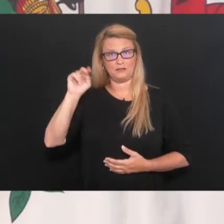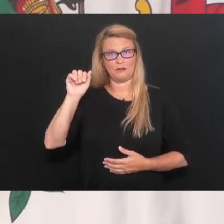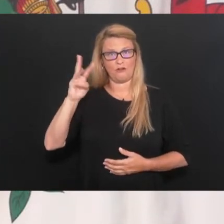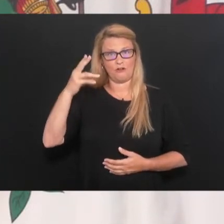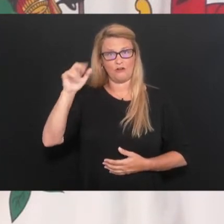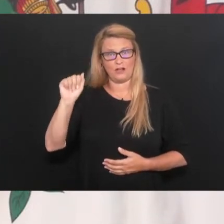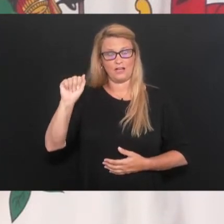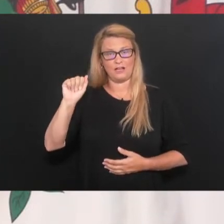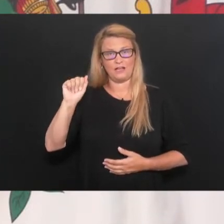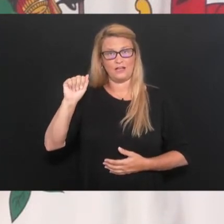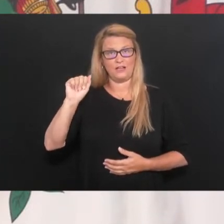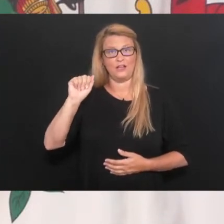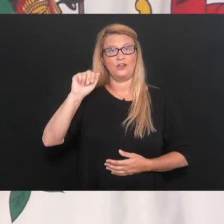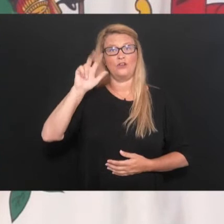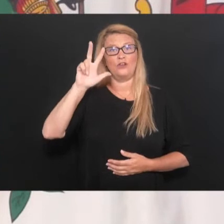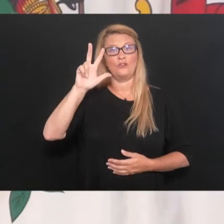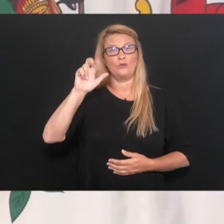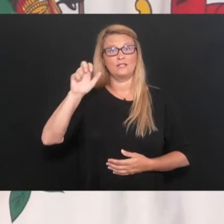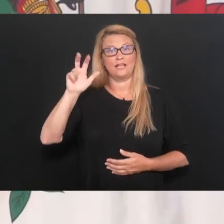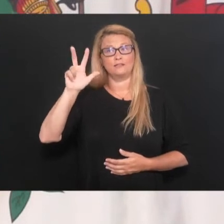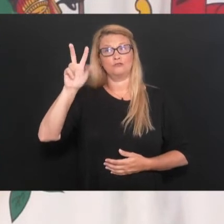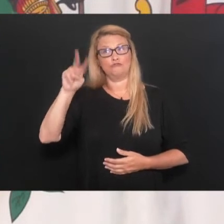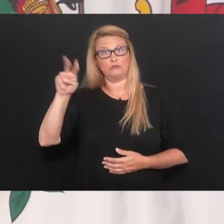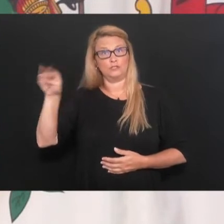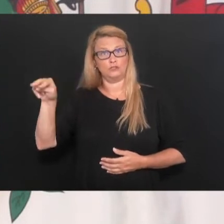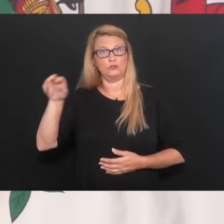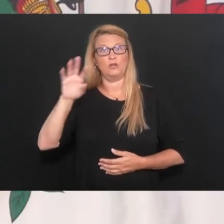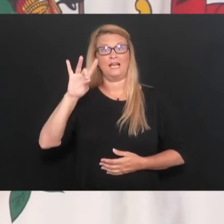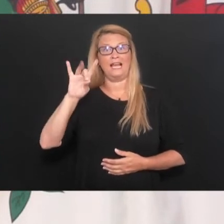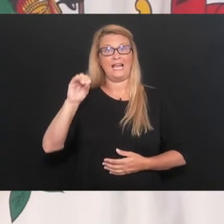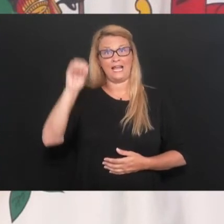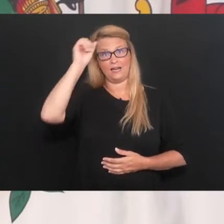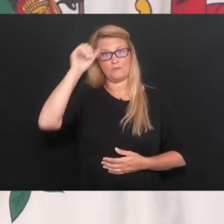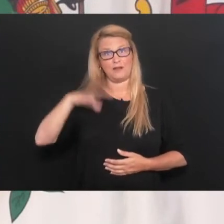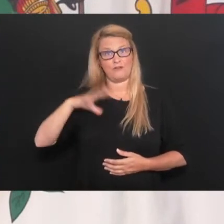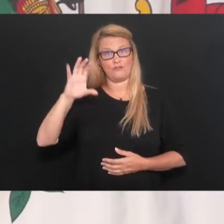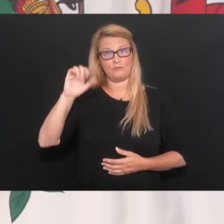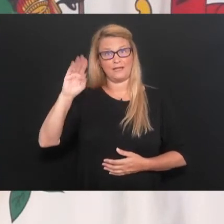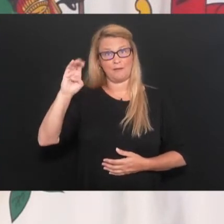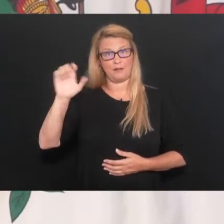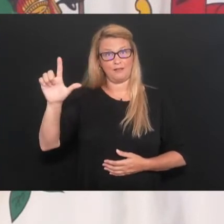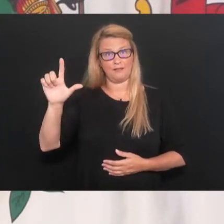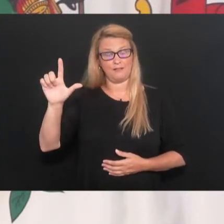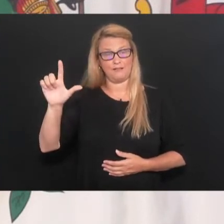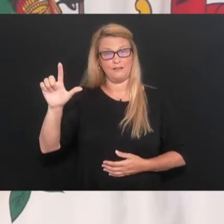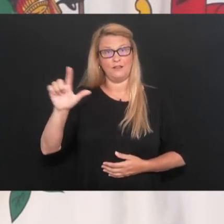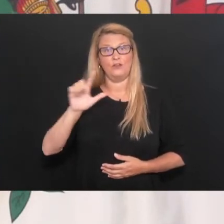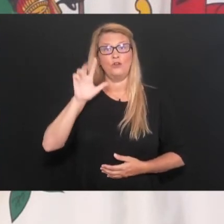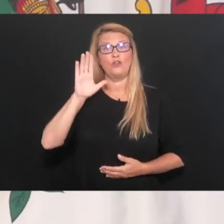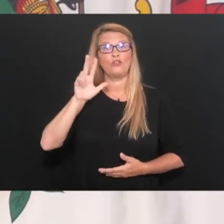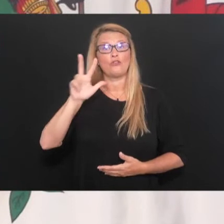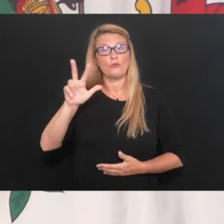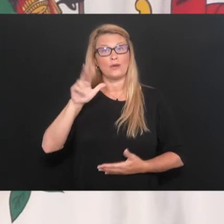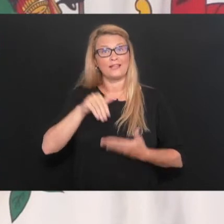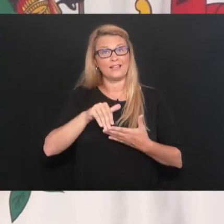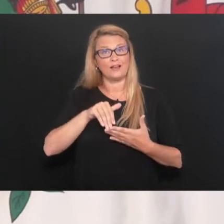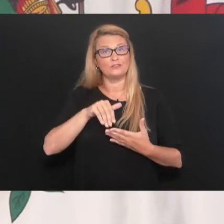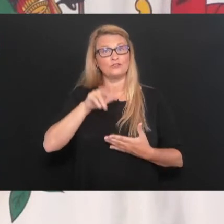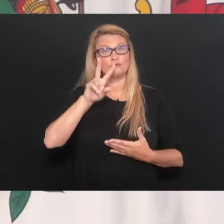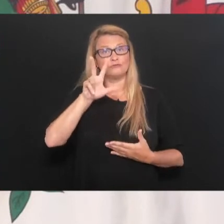The 3,022nd death is an 80-year-old male from Cabell County. The 3,023rd death